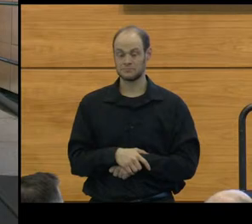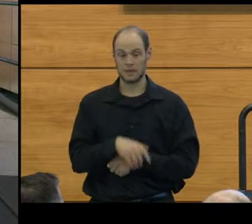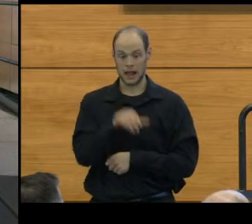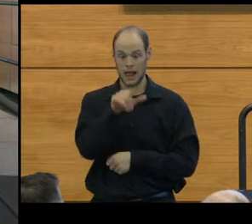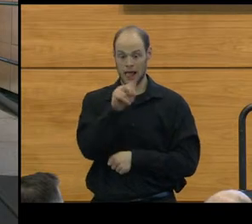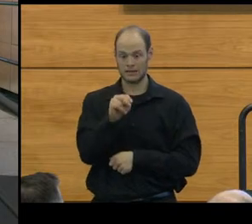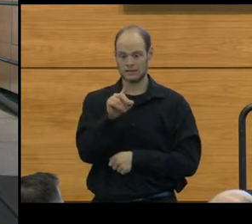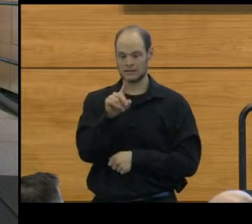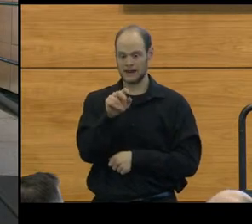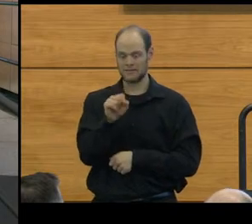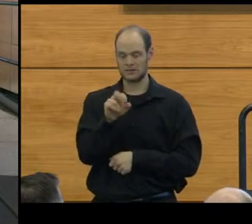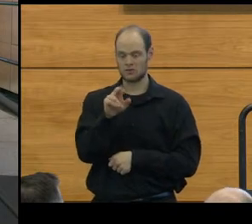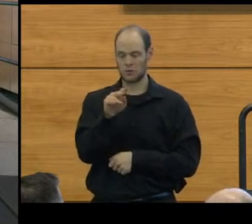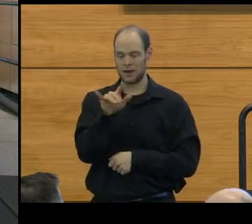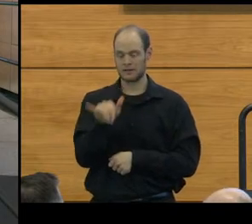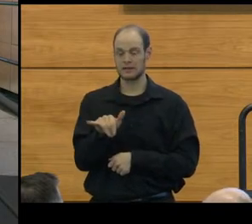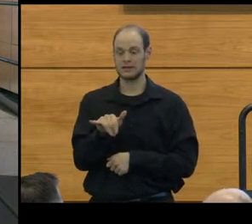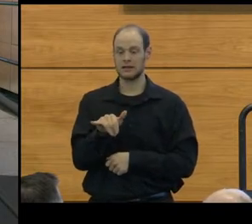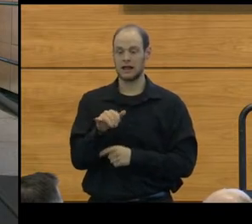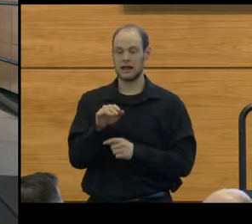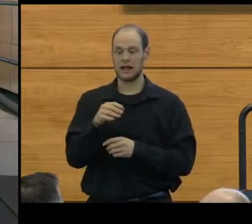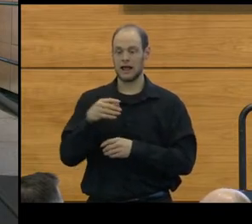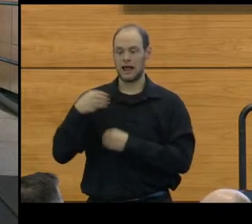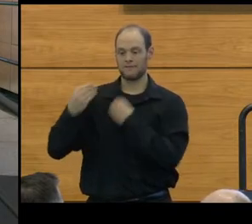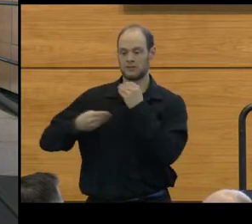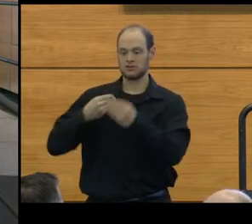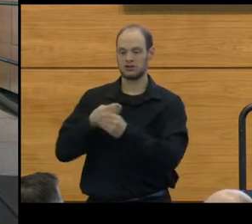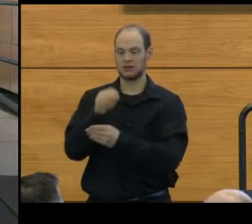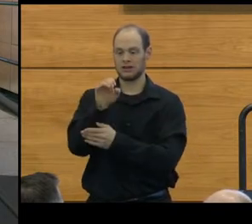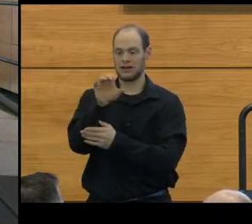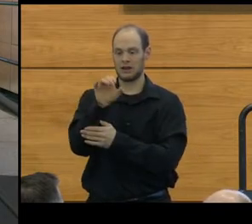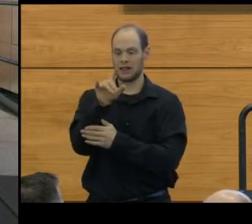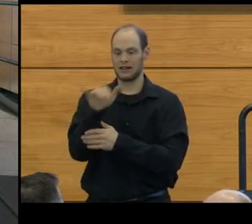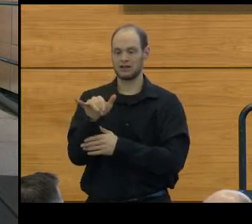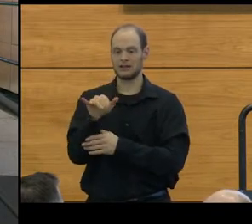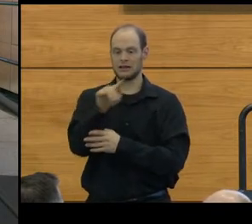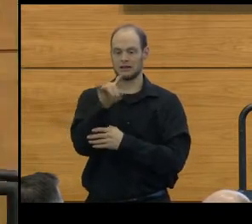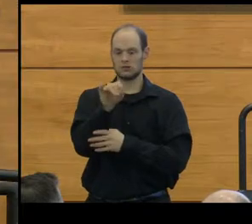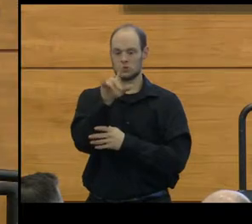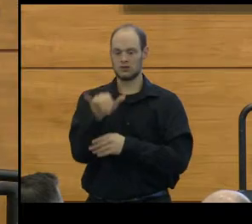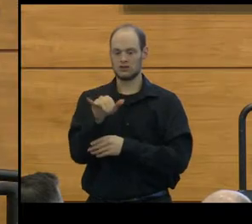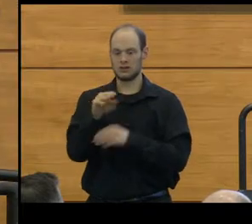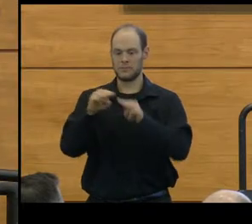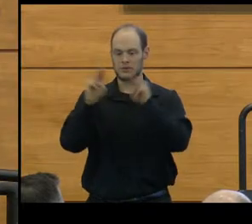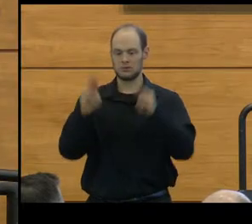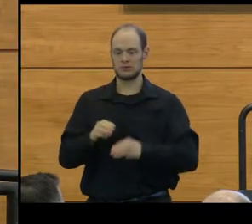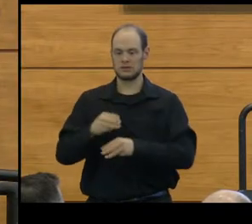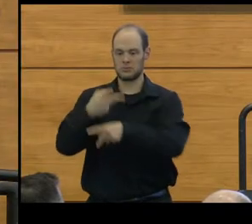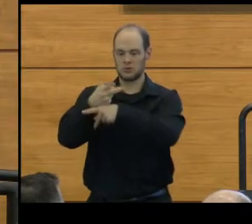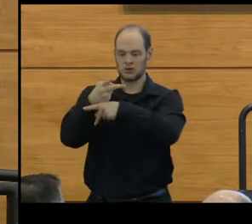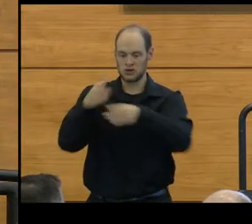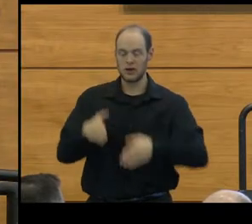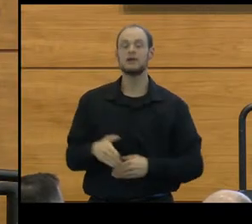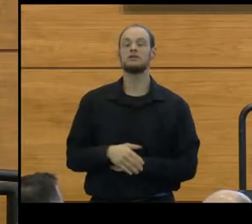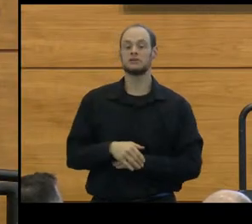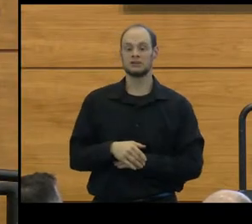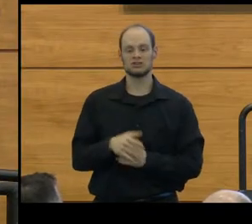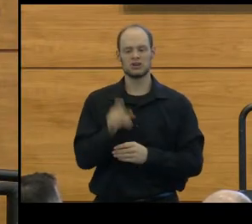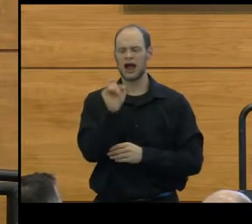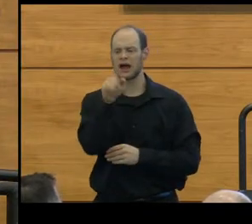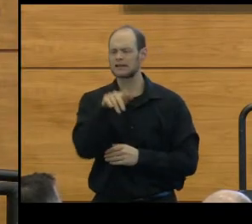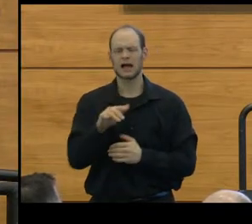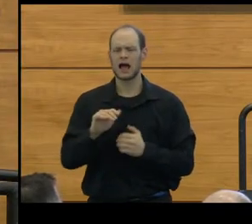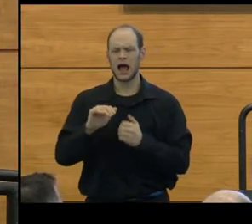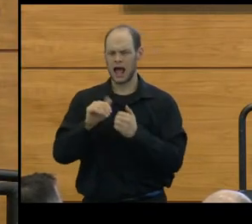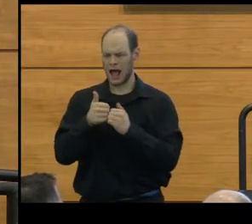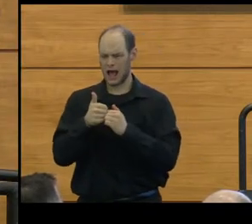Allison Davis Roboski, evolutionary ecologist and zoology museum curator, asks,